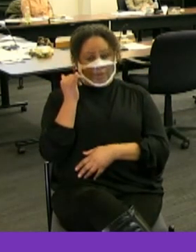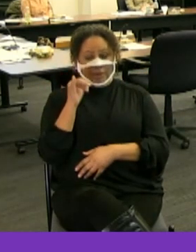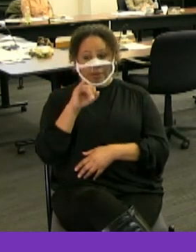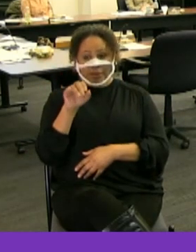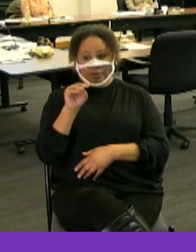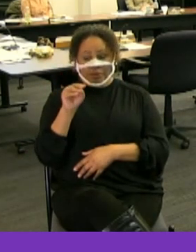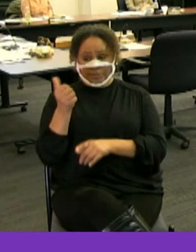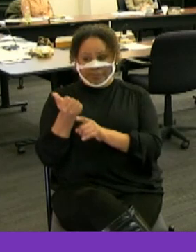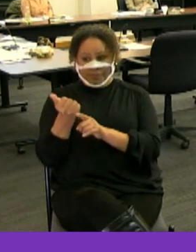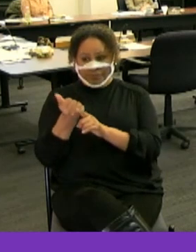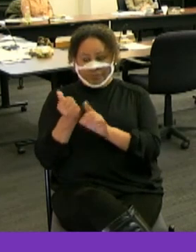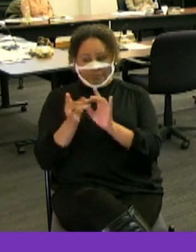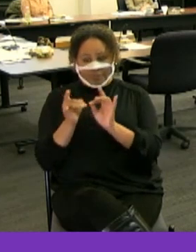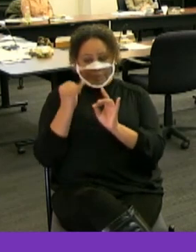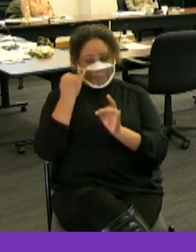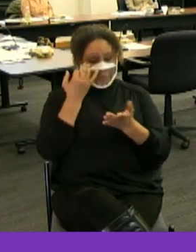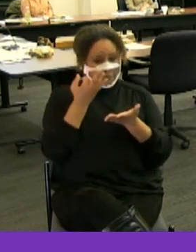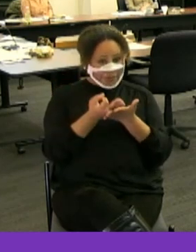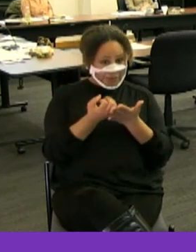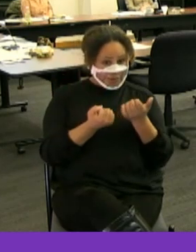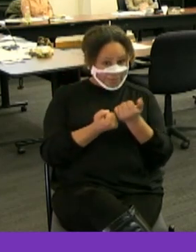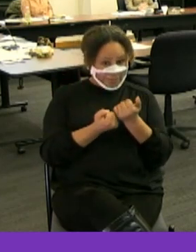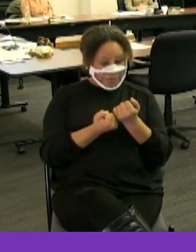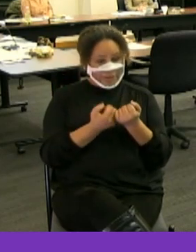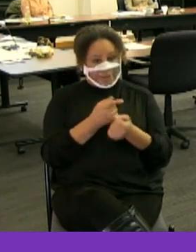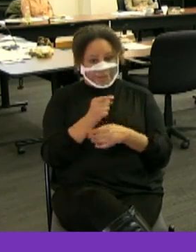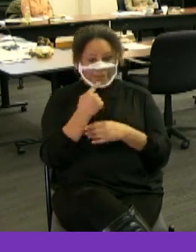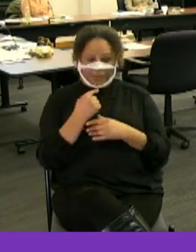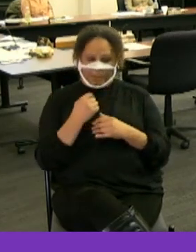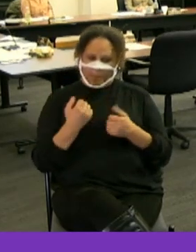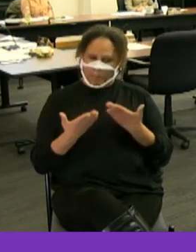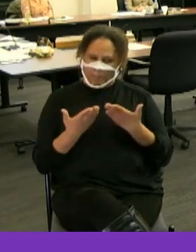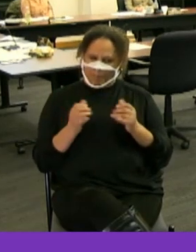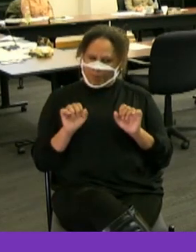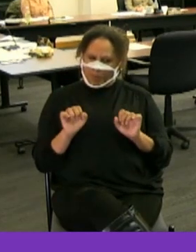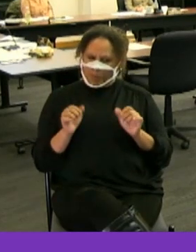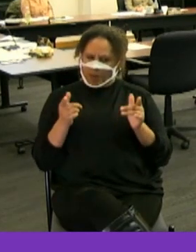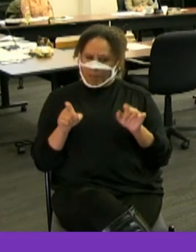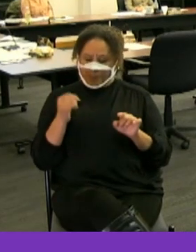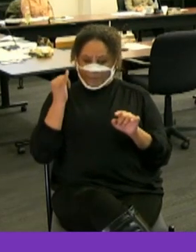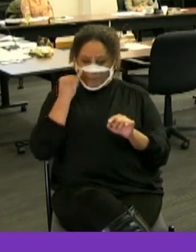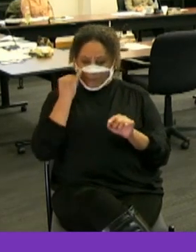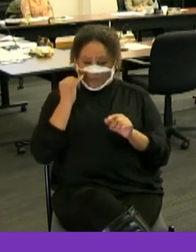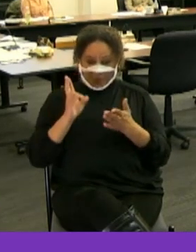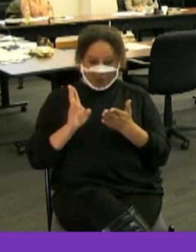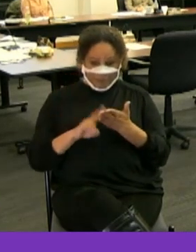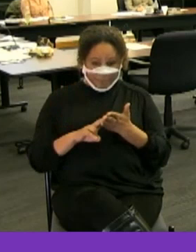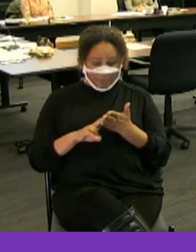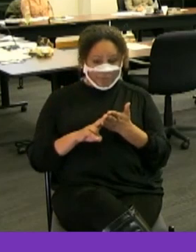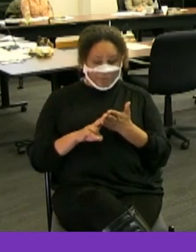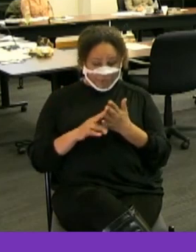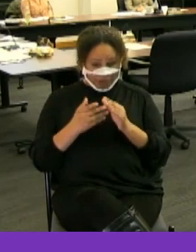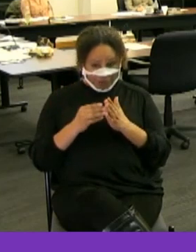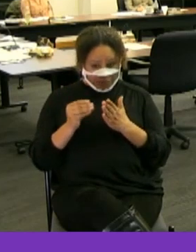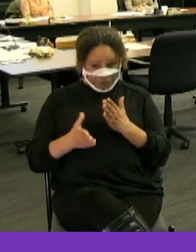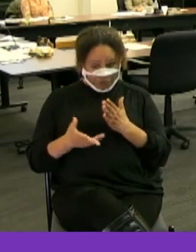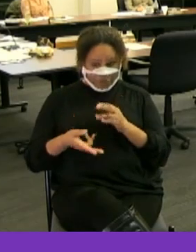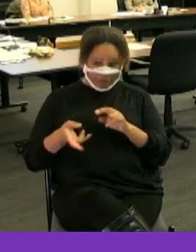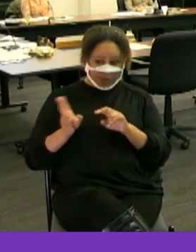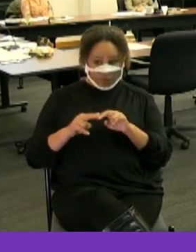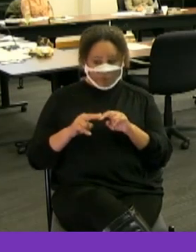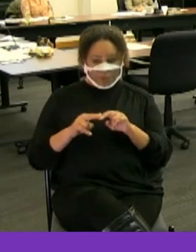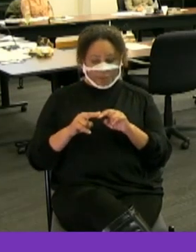has said, if finance is supporting it and they're saying what could happen, if we do get the enrollment, if it does increase because of